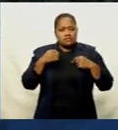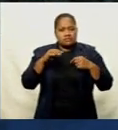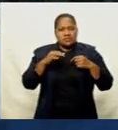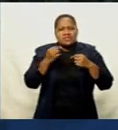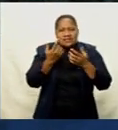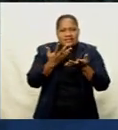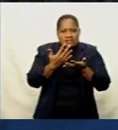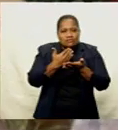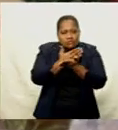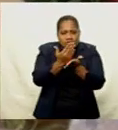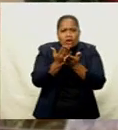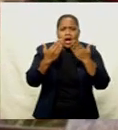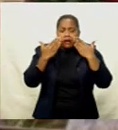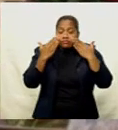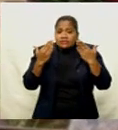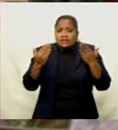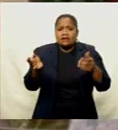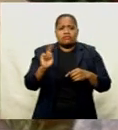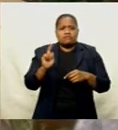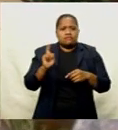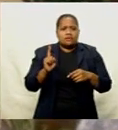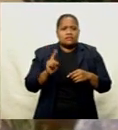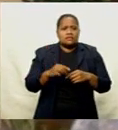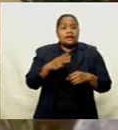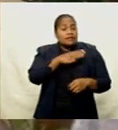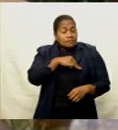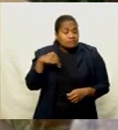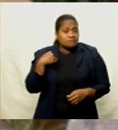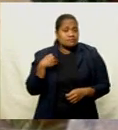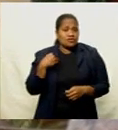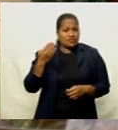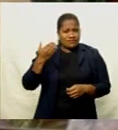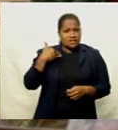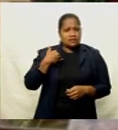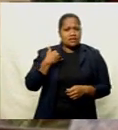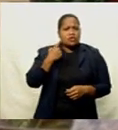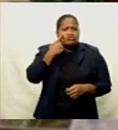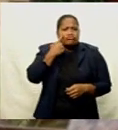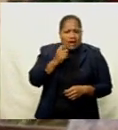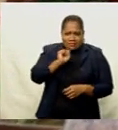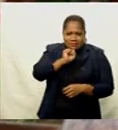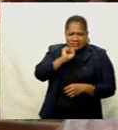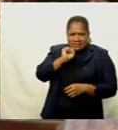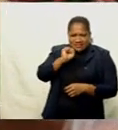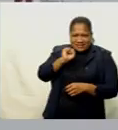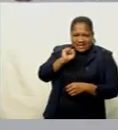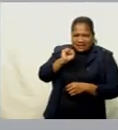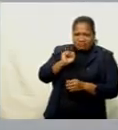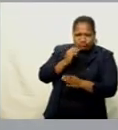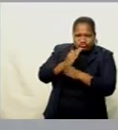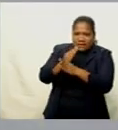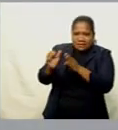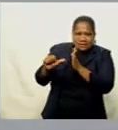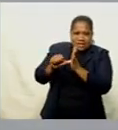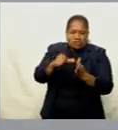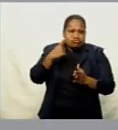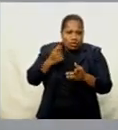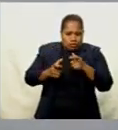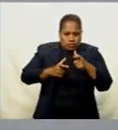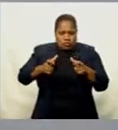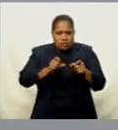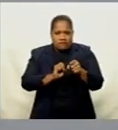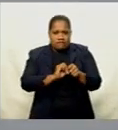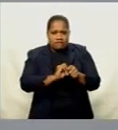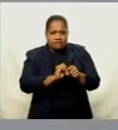We appreciate what and the Ministry of Health trying their best to contain the virus. Health Minister Dr.